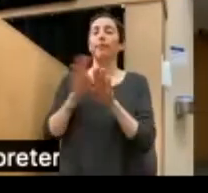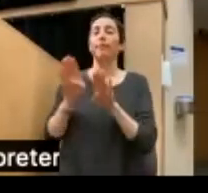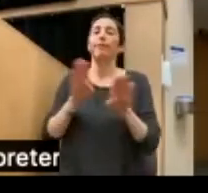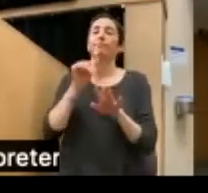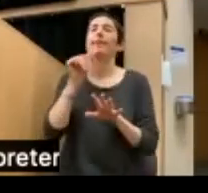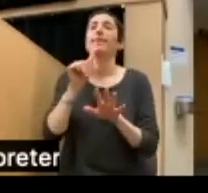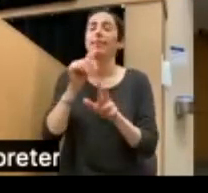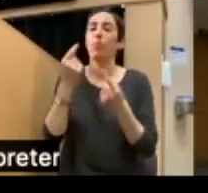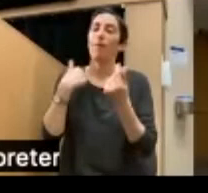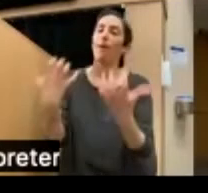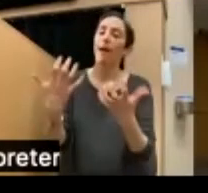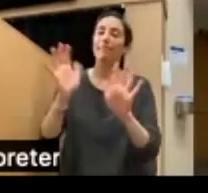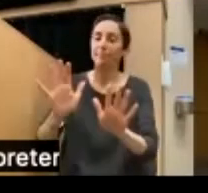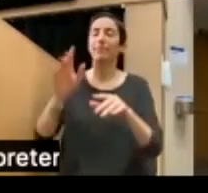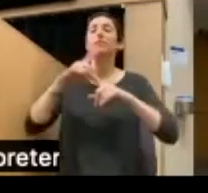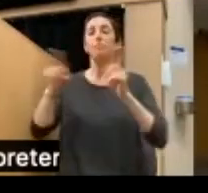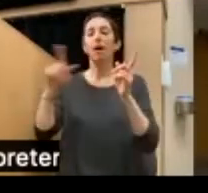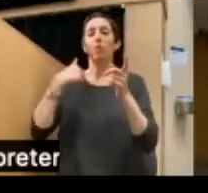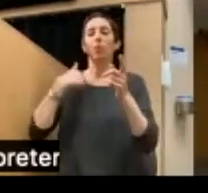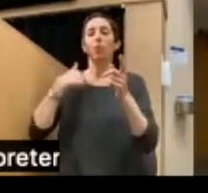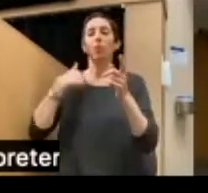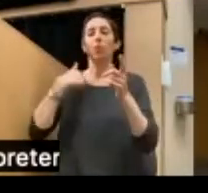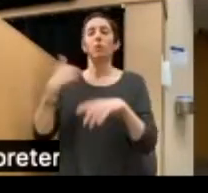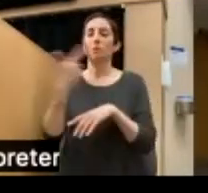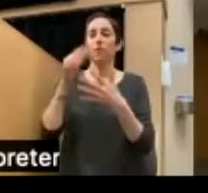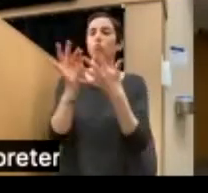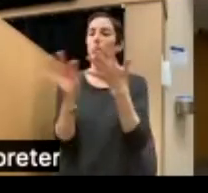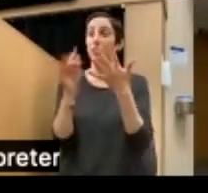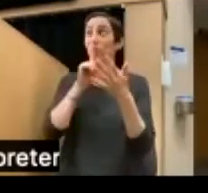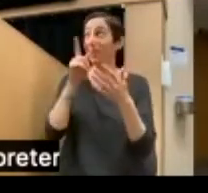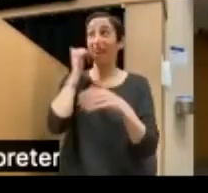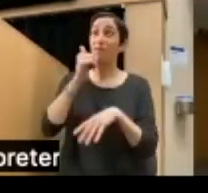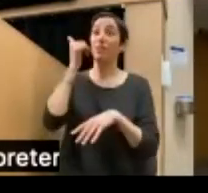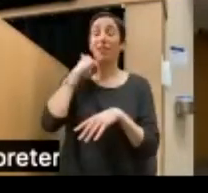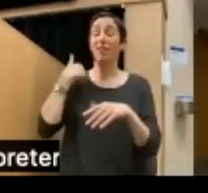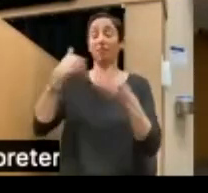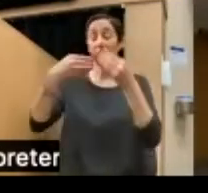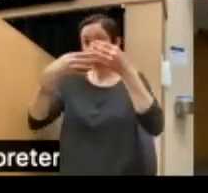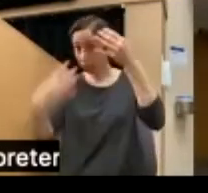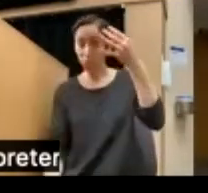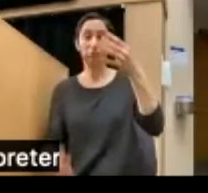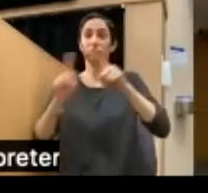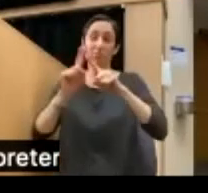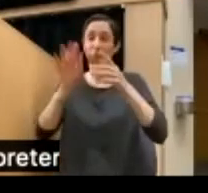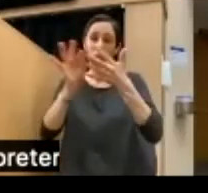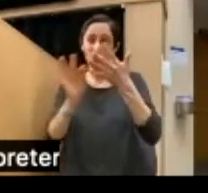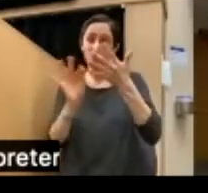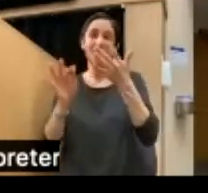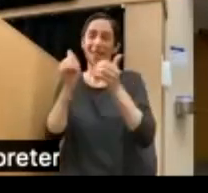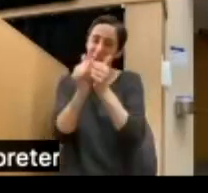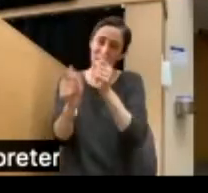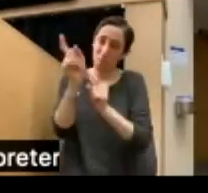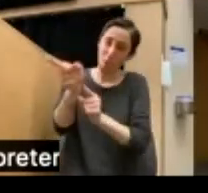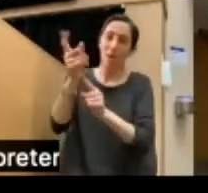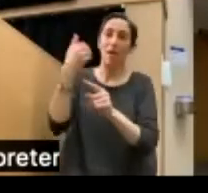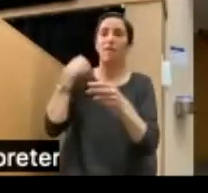amazing is we actually have like infinite number of choices. And during our days, our interactions and micro moments, there are opportunities. So we're going to